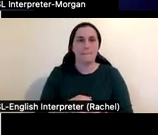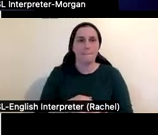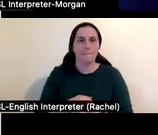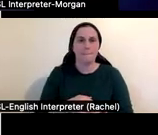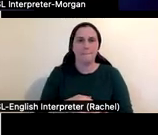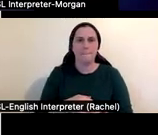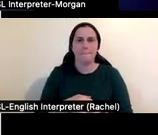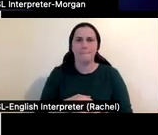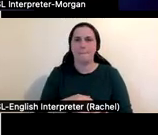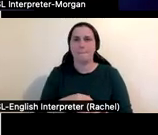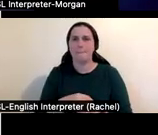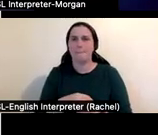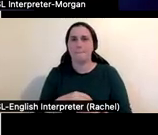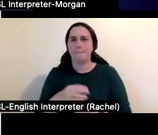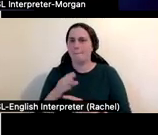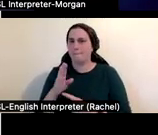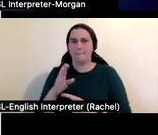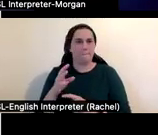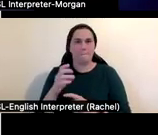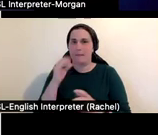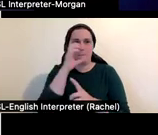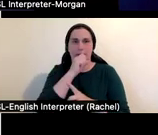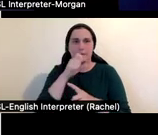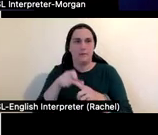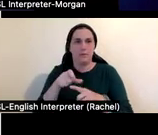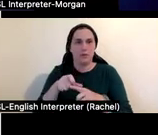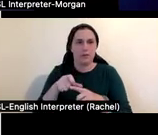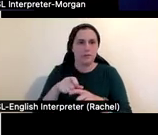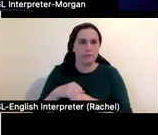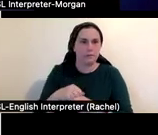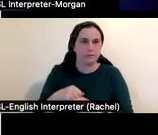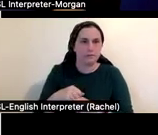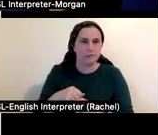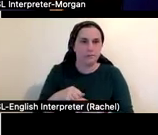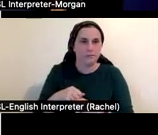Boxer. Boxer. Boxer. So.